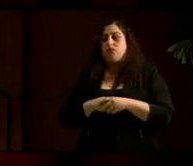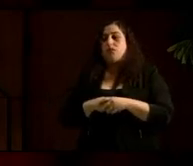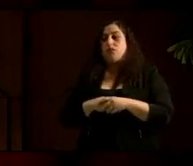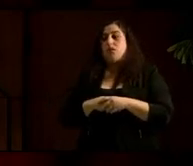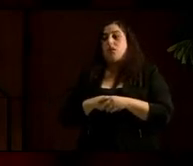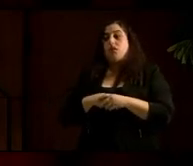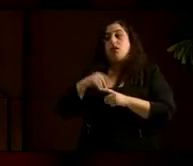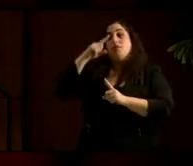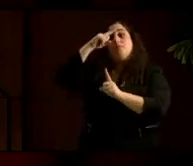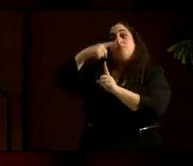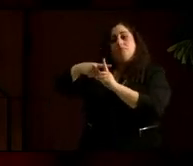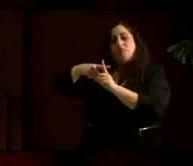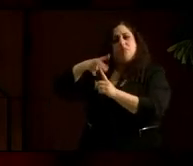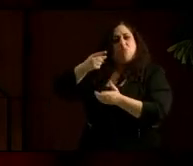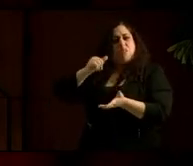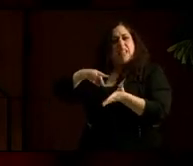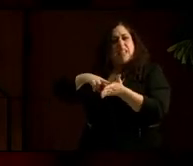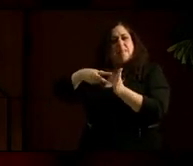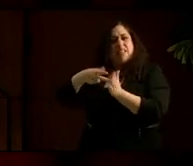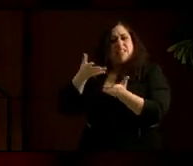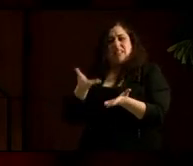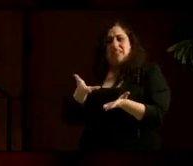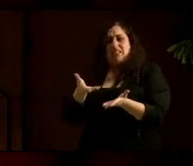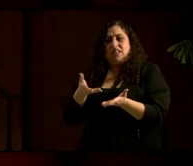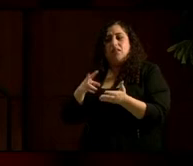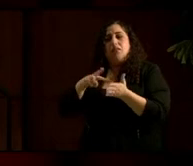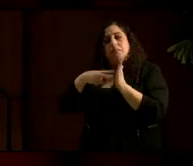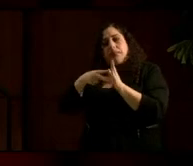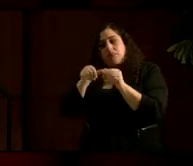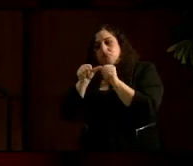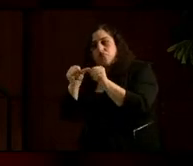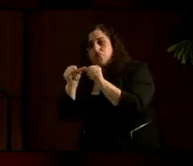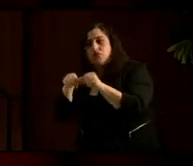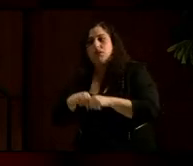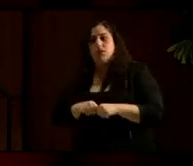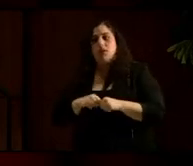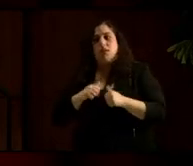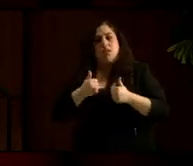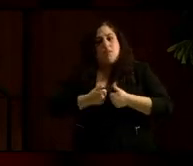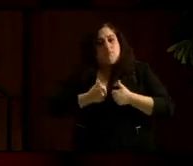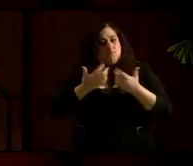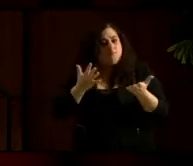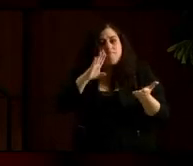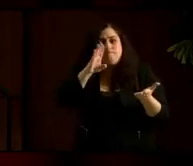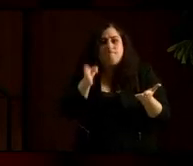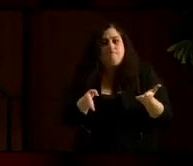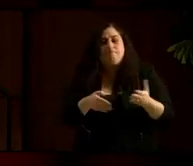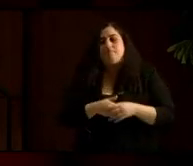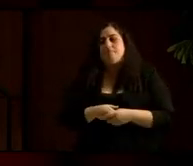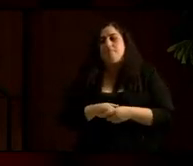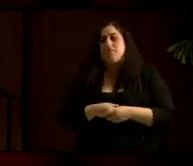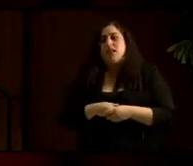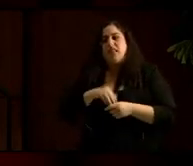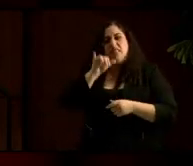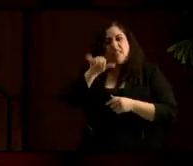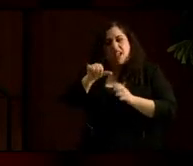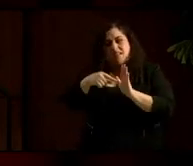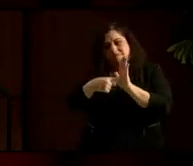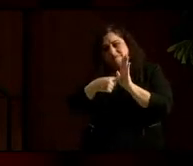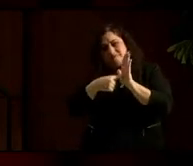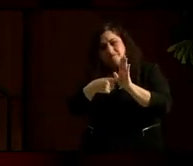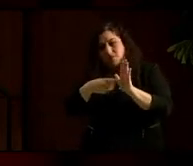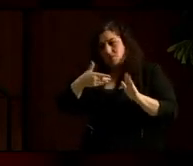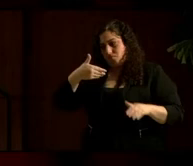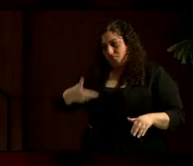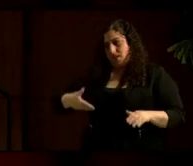Persistent, tireless, hopeful optimism has defined our character as an institution for generations and inspired